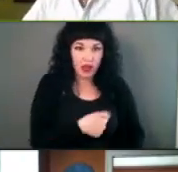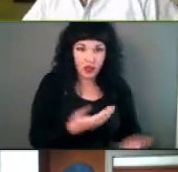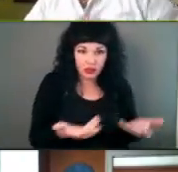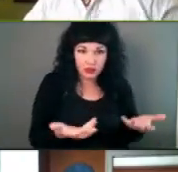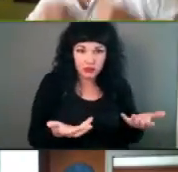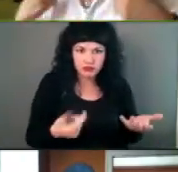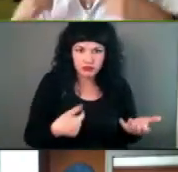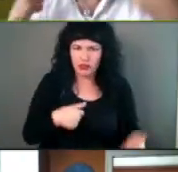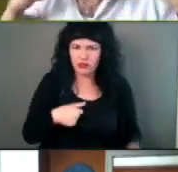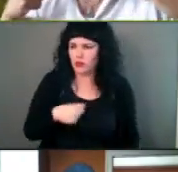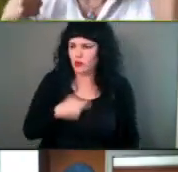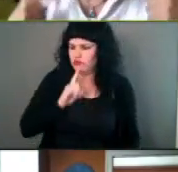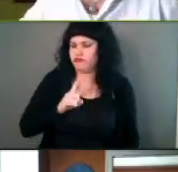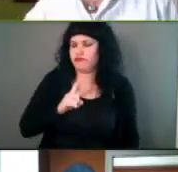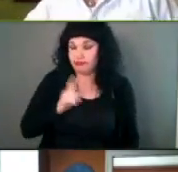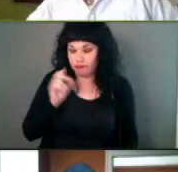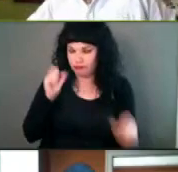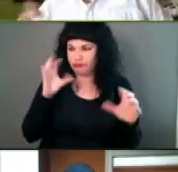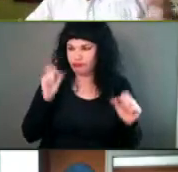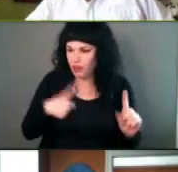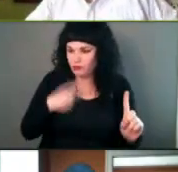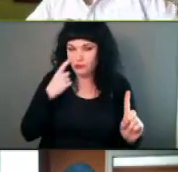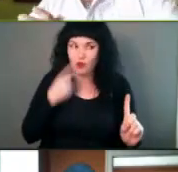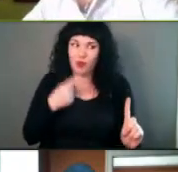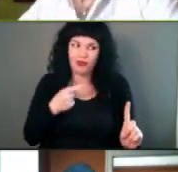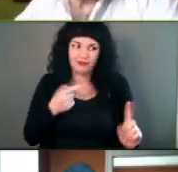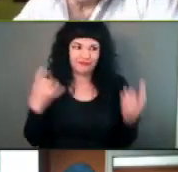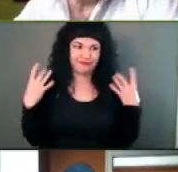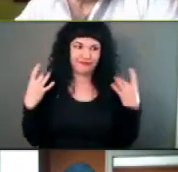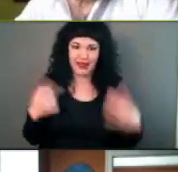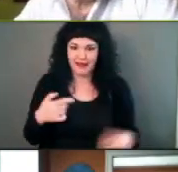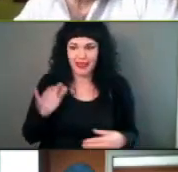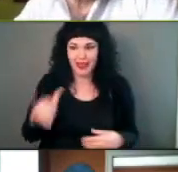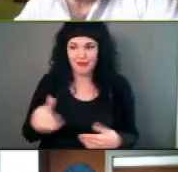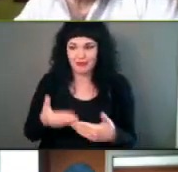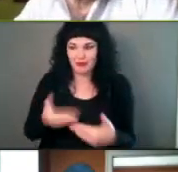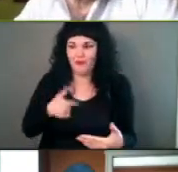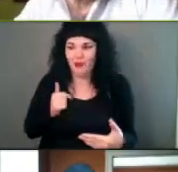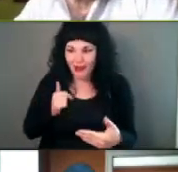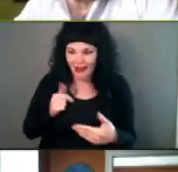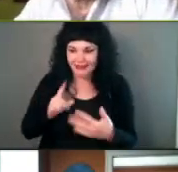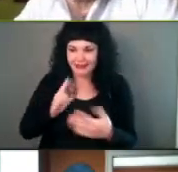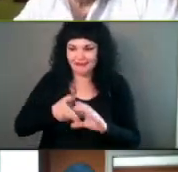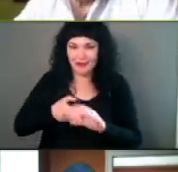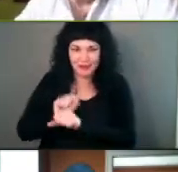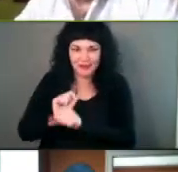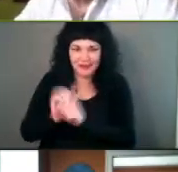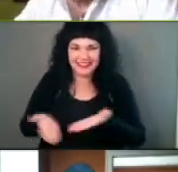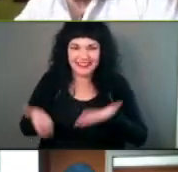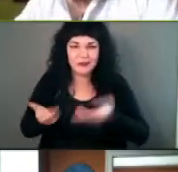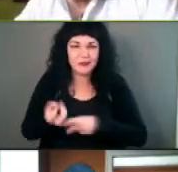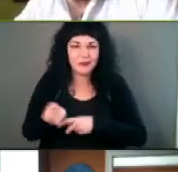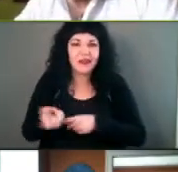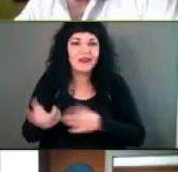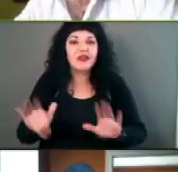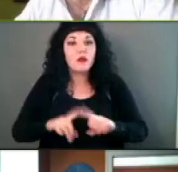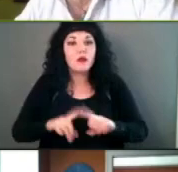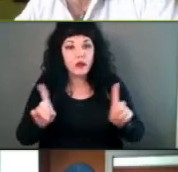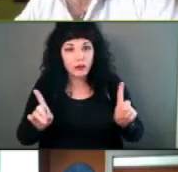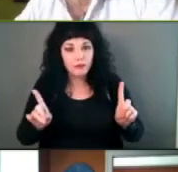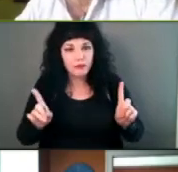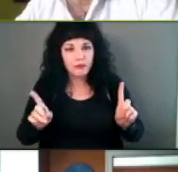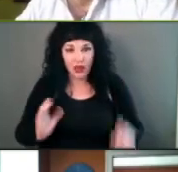was before me, saying that to myself. But, so I organized some colleagues to look at that. But as